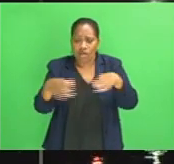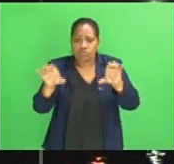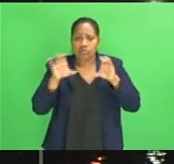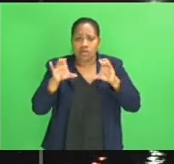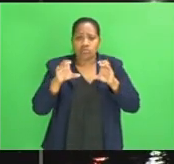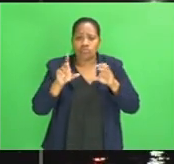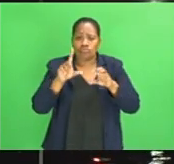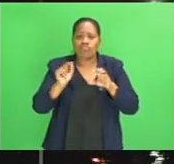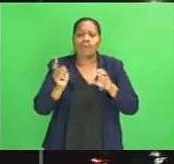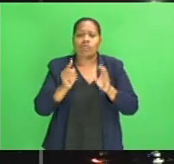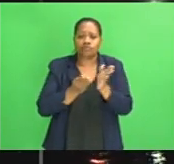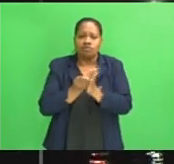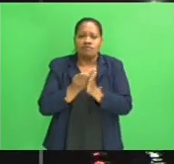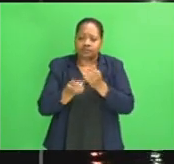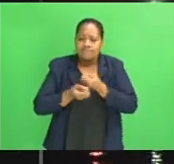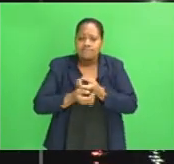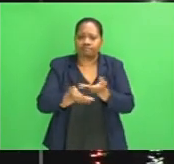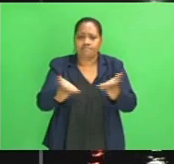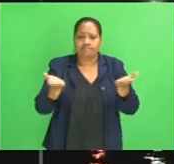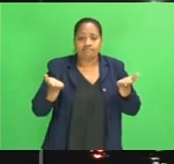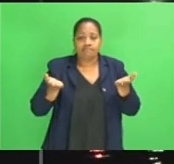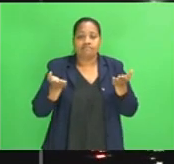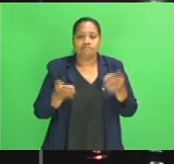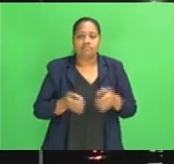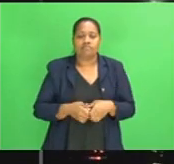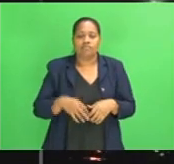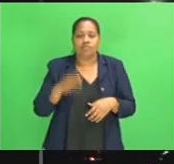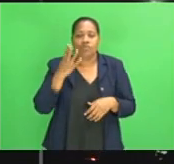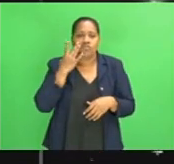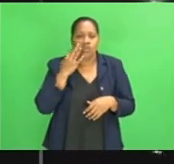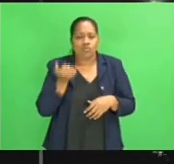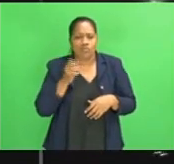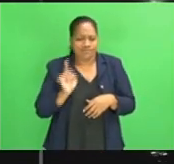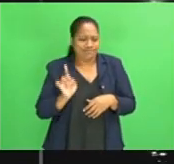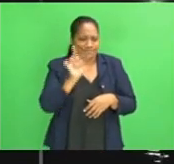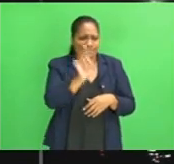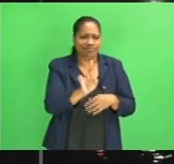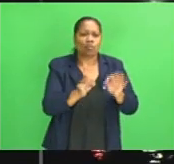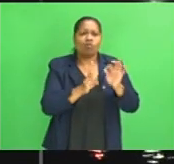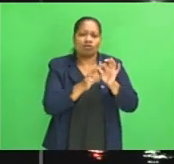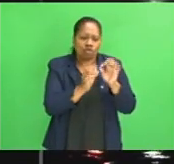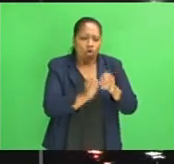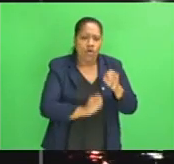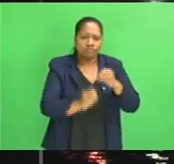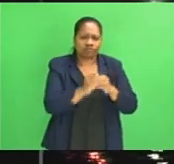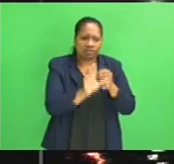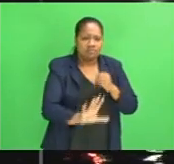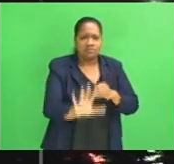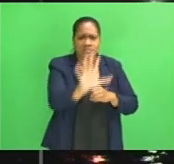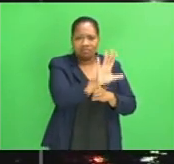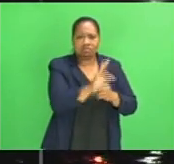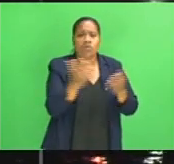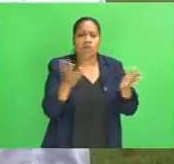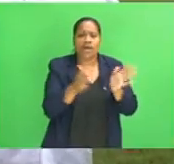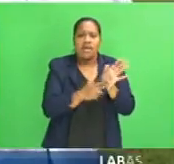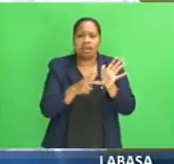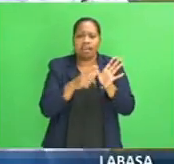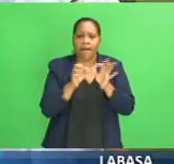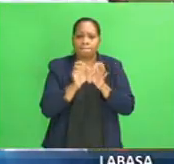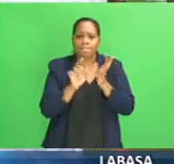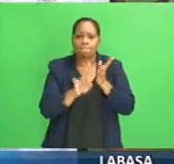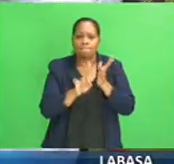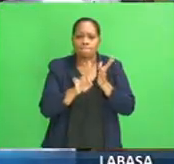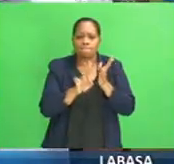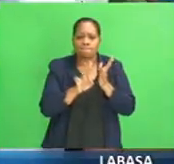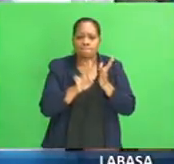comes after the Prime Minister delivered on a request by the Provincial Office for Staff Living Quarters in Nambawalu. Delivering on a